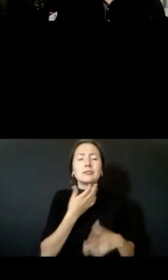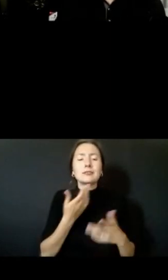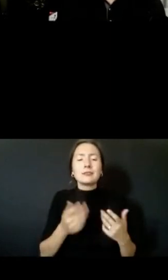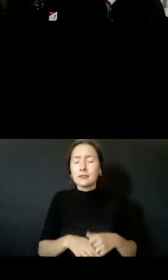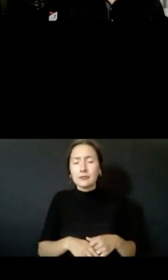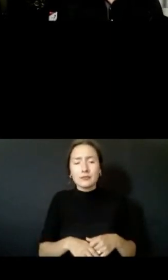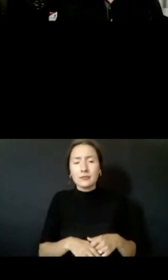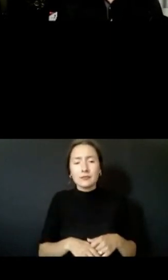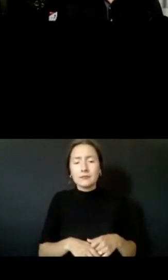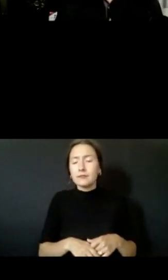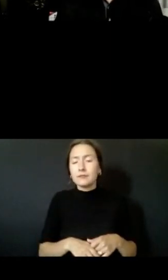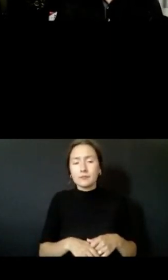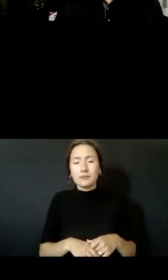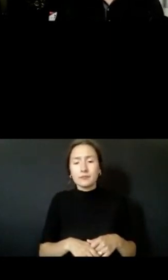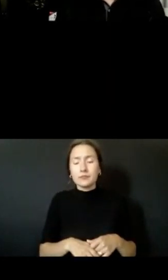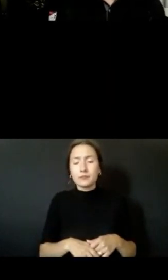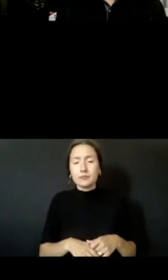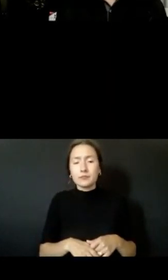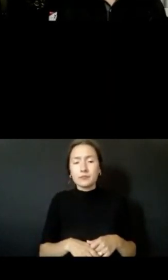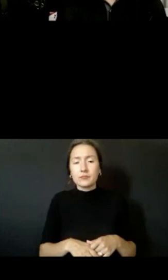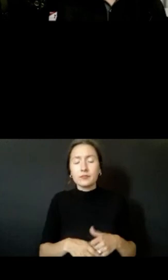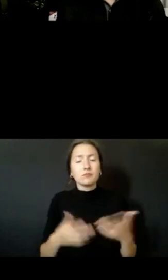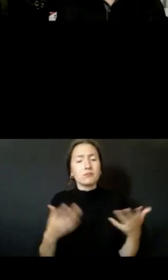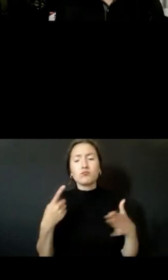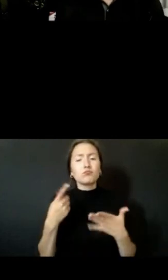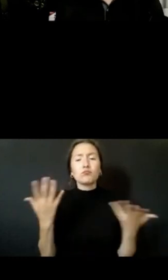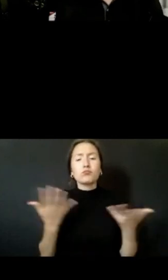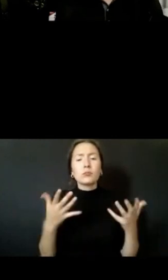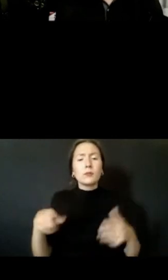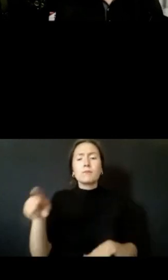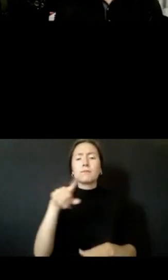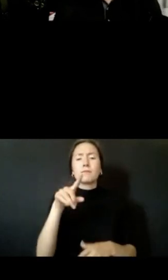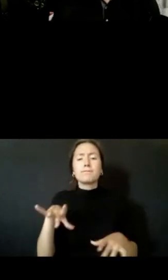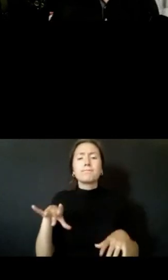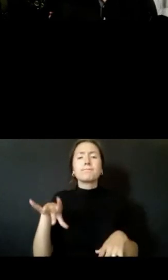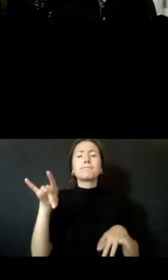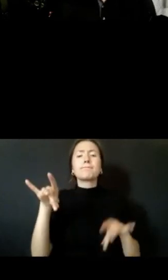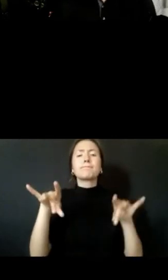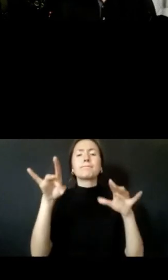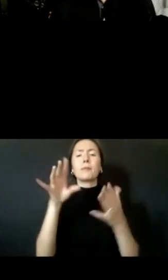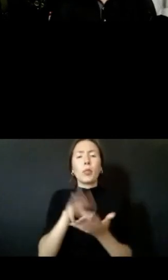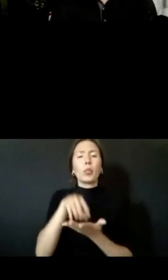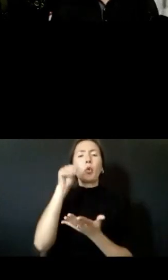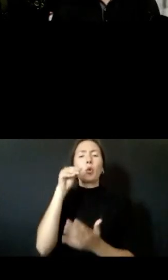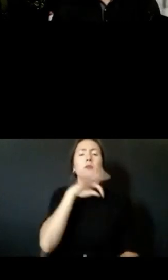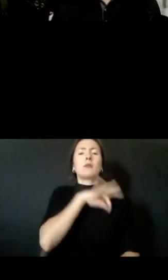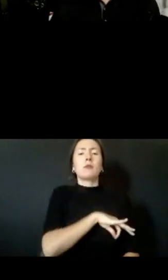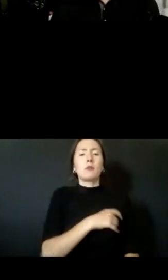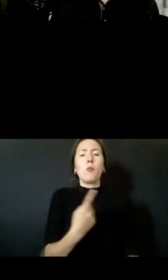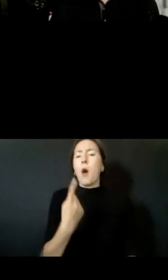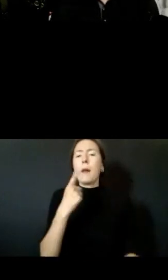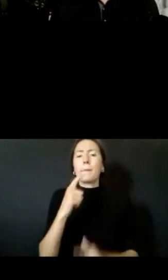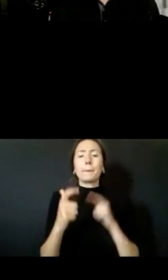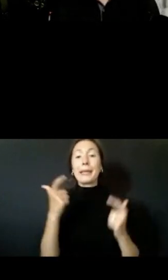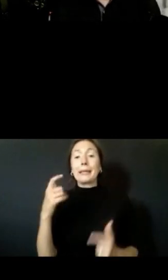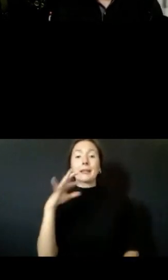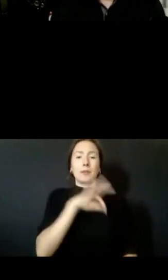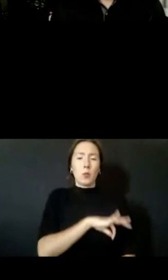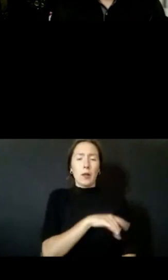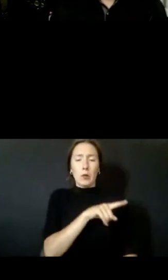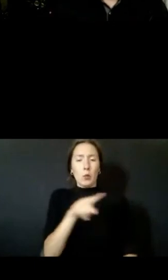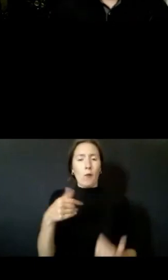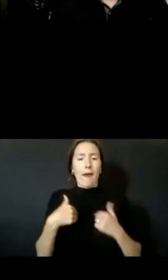one thing that people have picked up from this presentation? If you could just put it in the chat real quick. I'm always curious as to what people, and this is again,